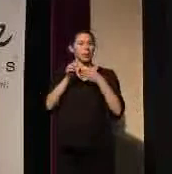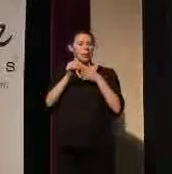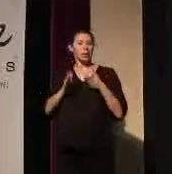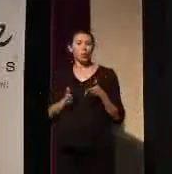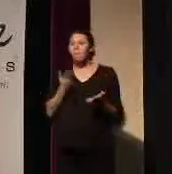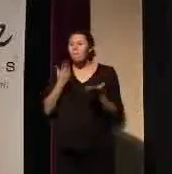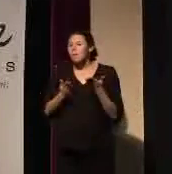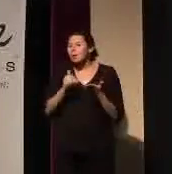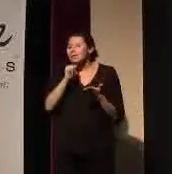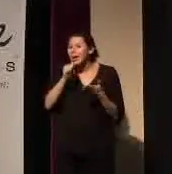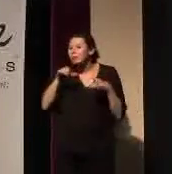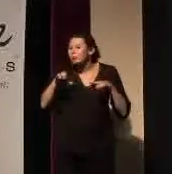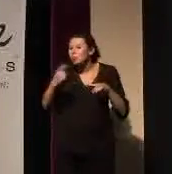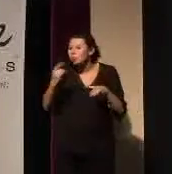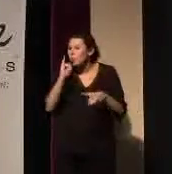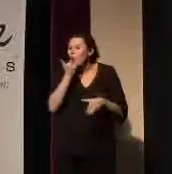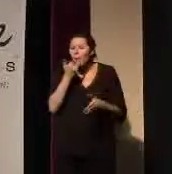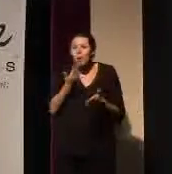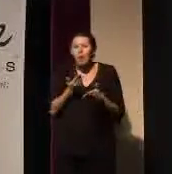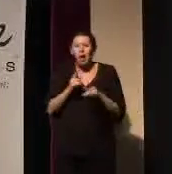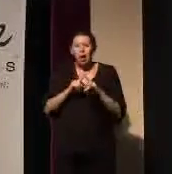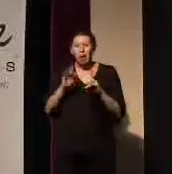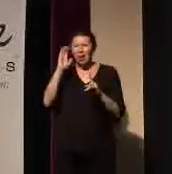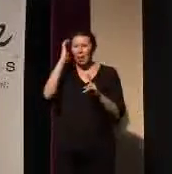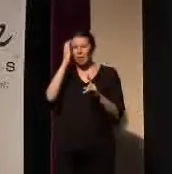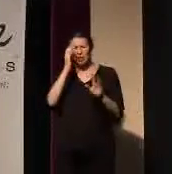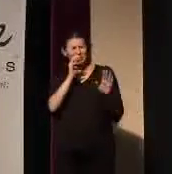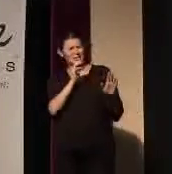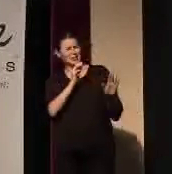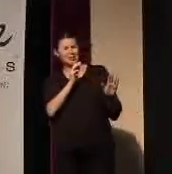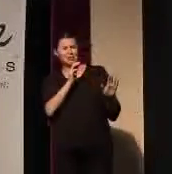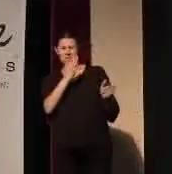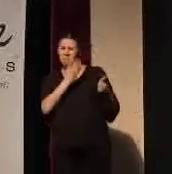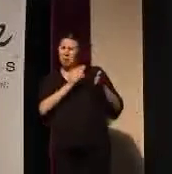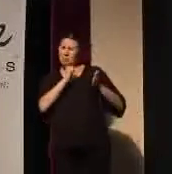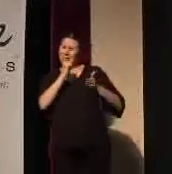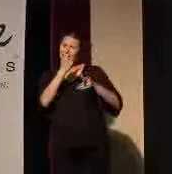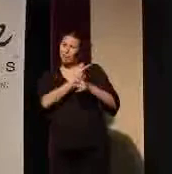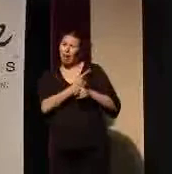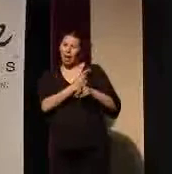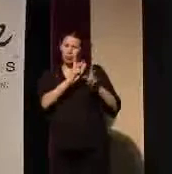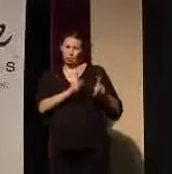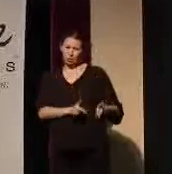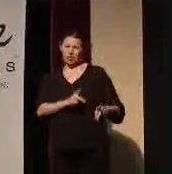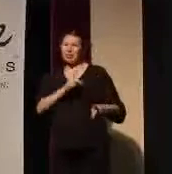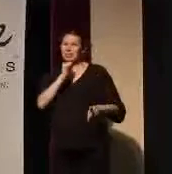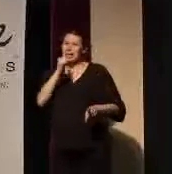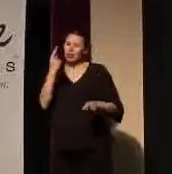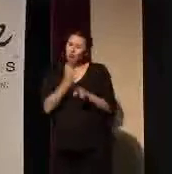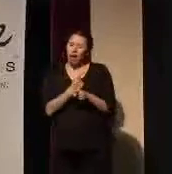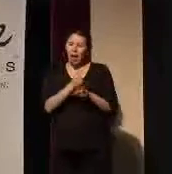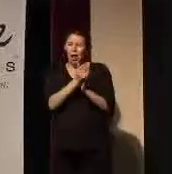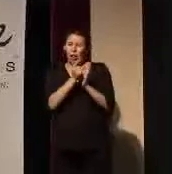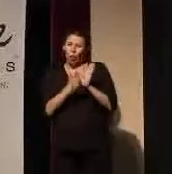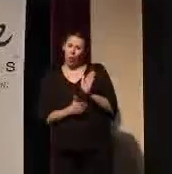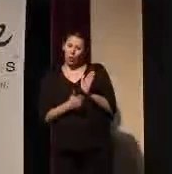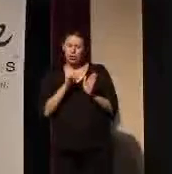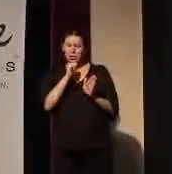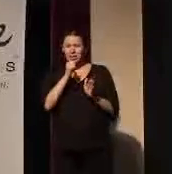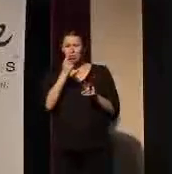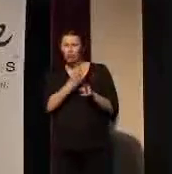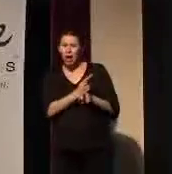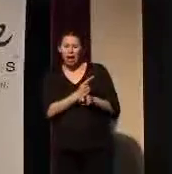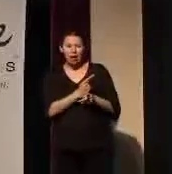wrong, but then when they appear to not be the right person to hear that case or to try that case, they step aside. Why? Because